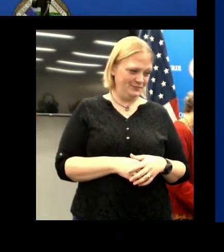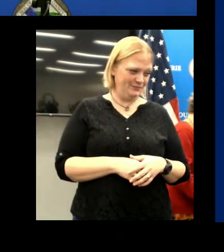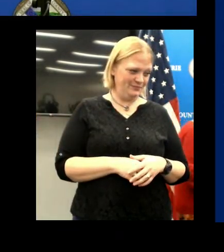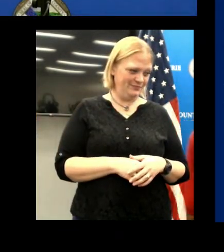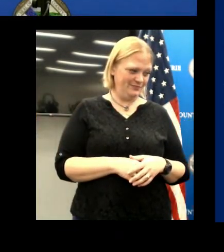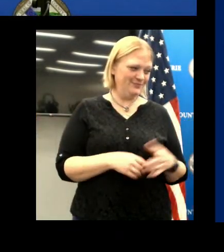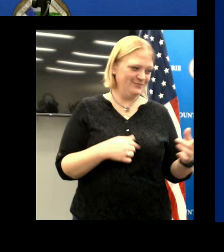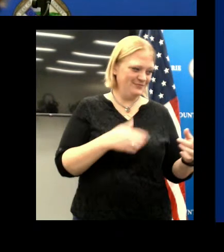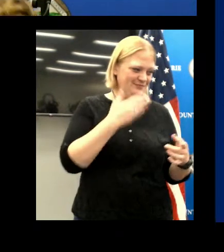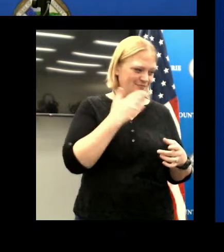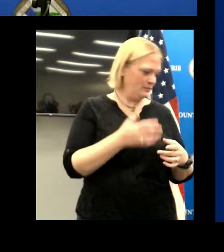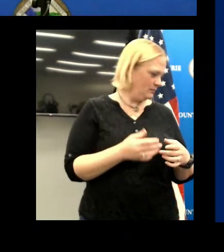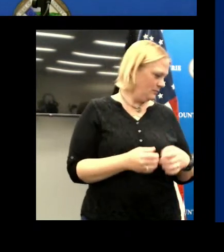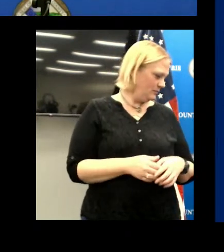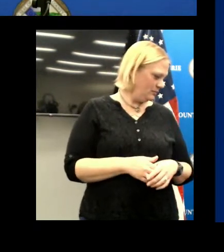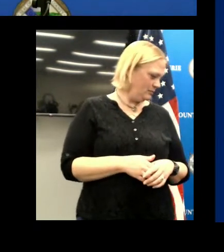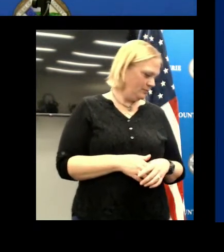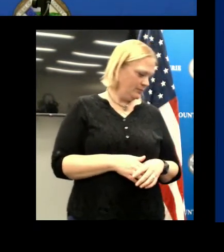thanks.